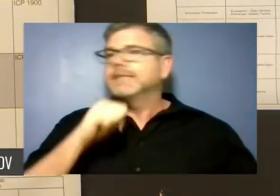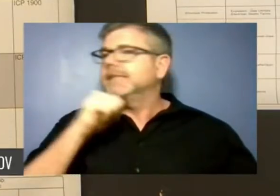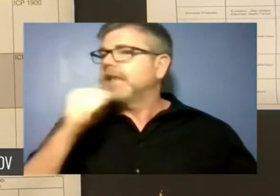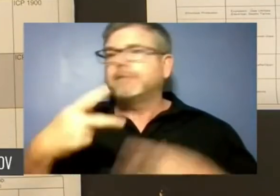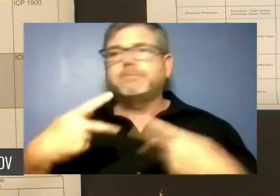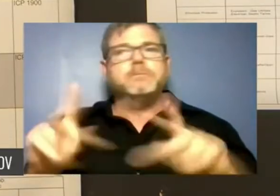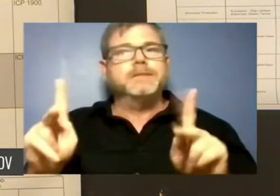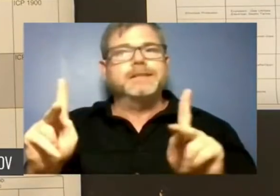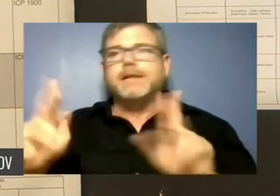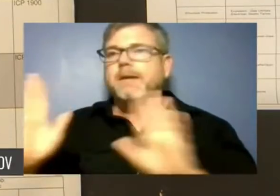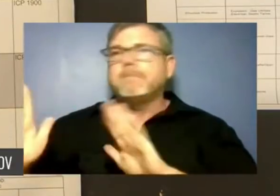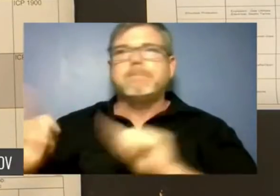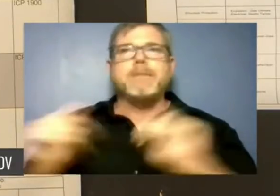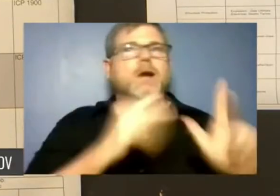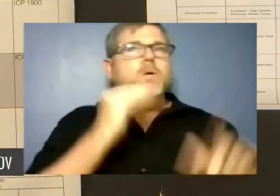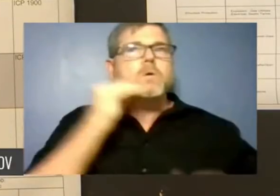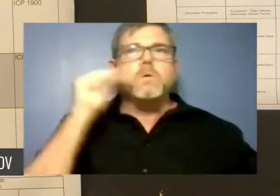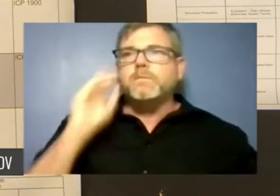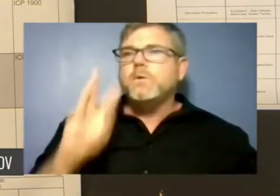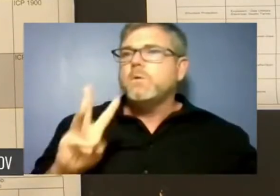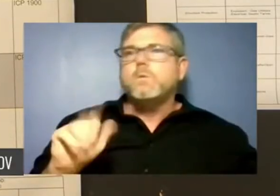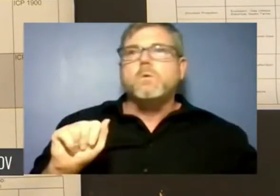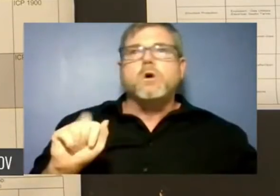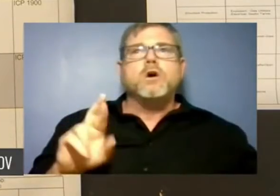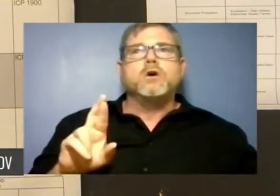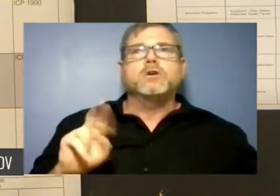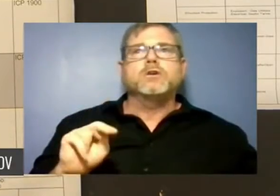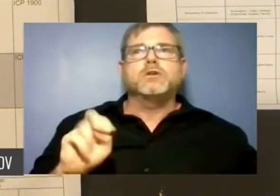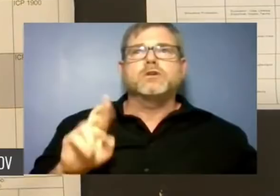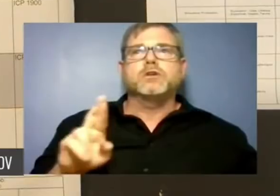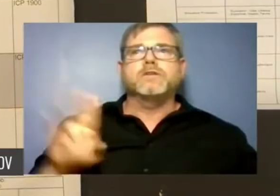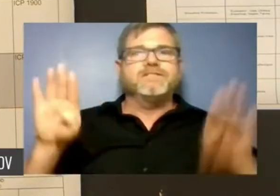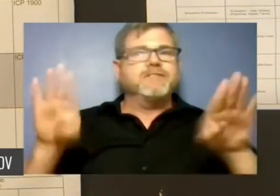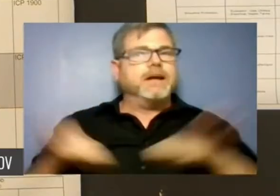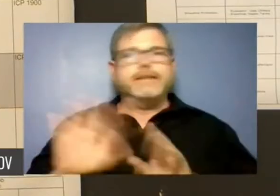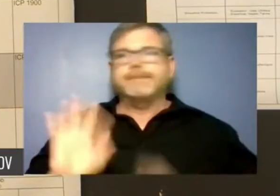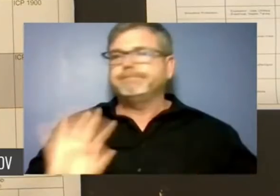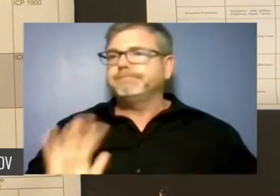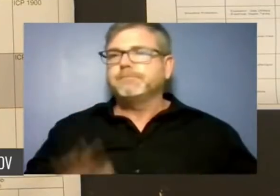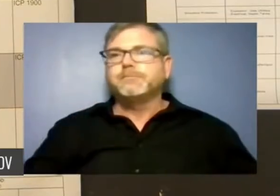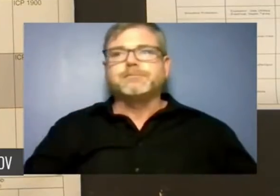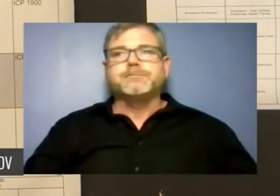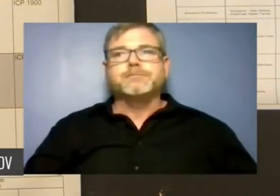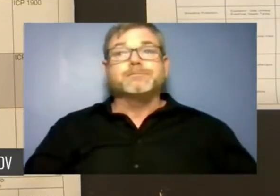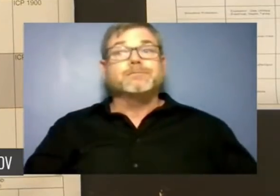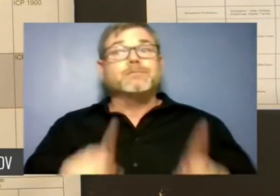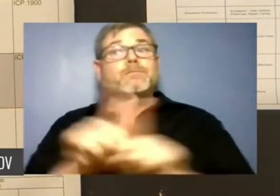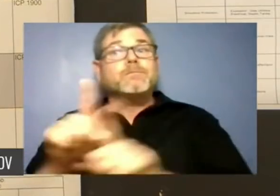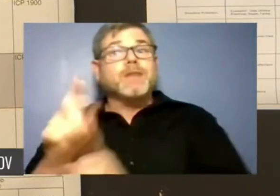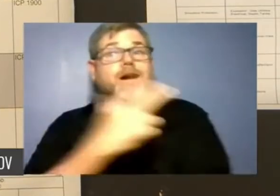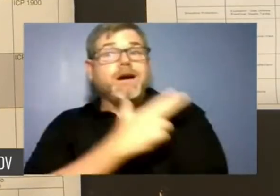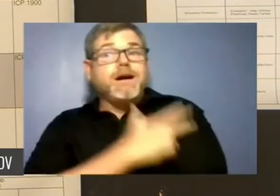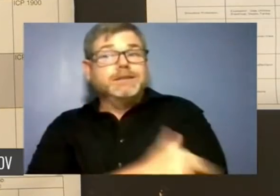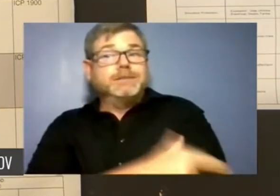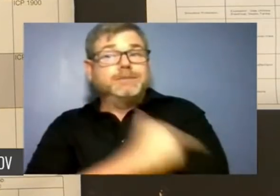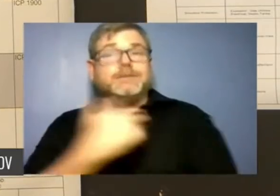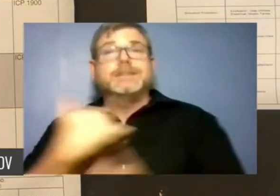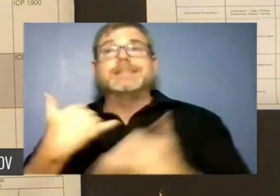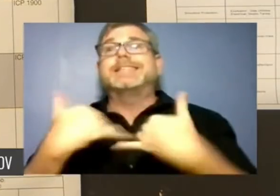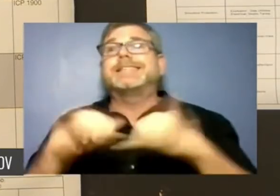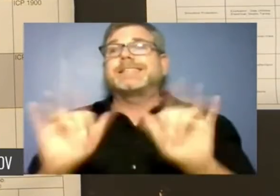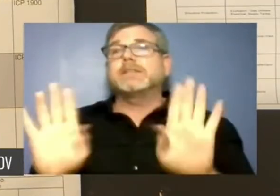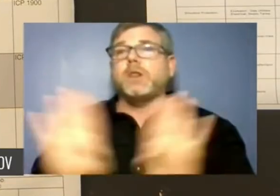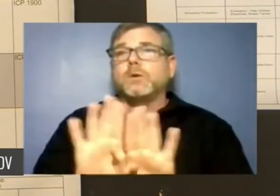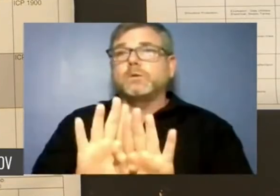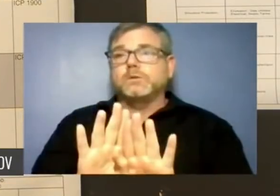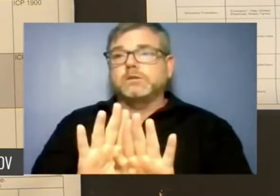closed. So if you are planning on returning to Chester and you have some type of medical condition that would